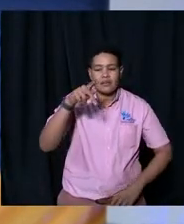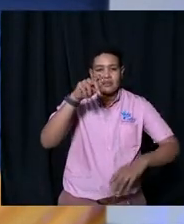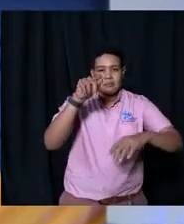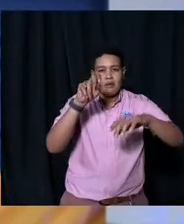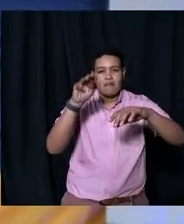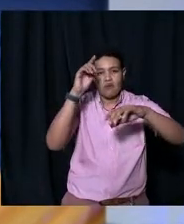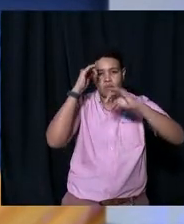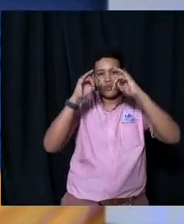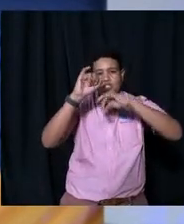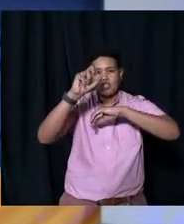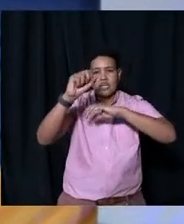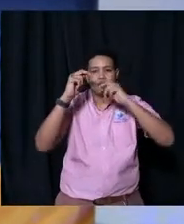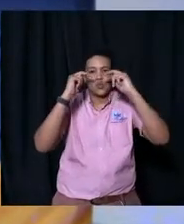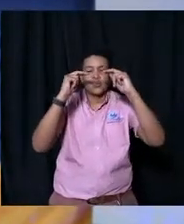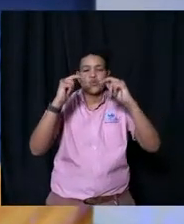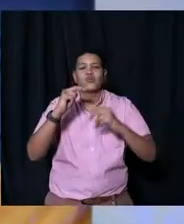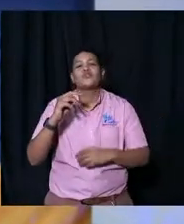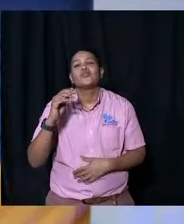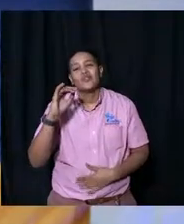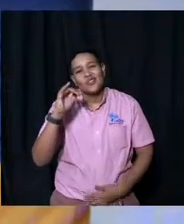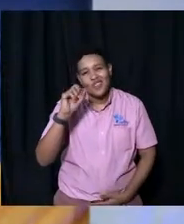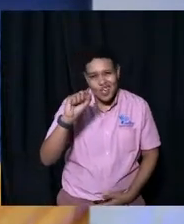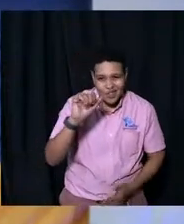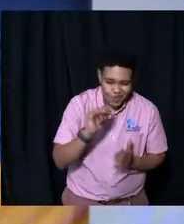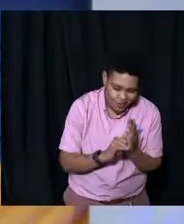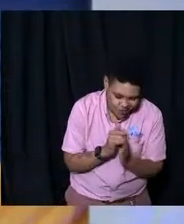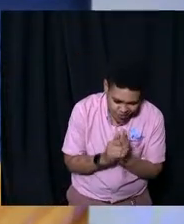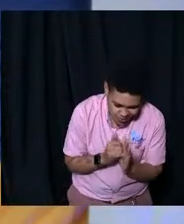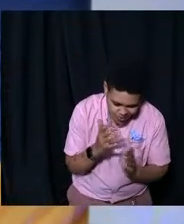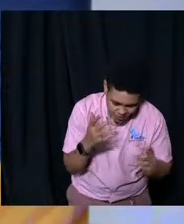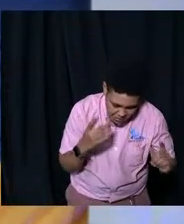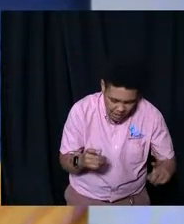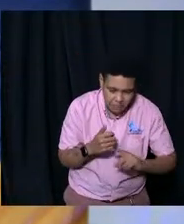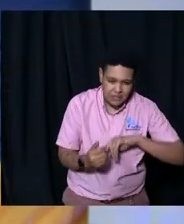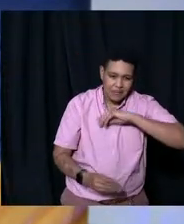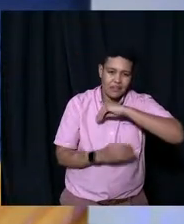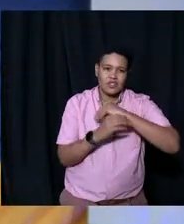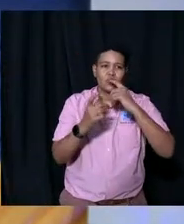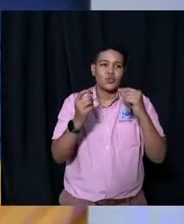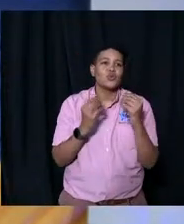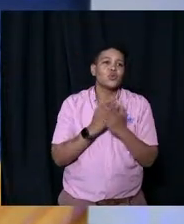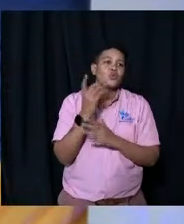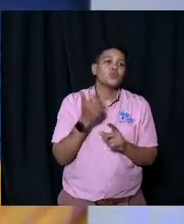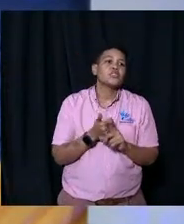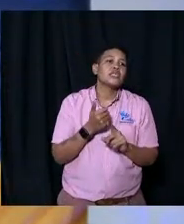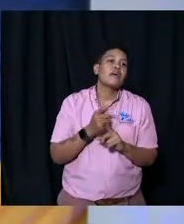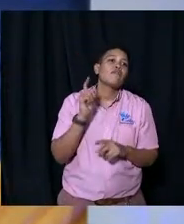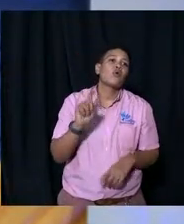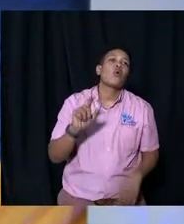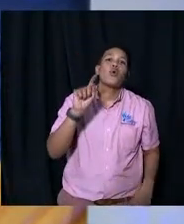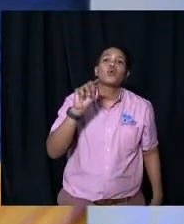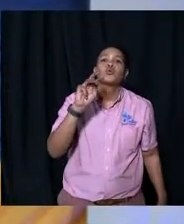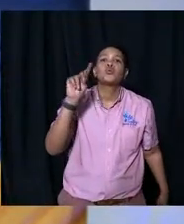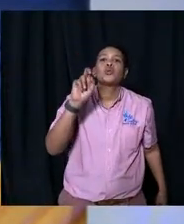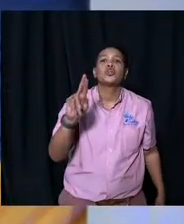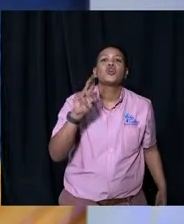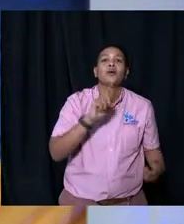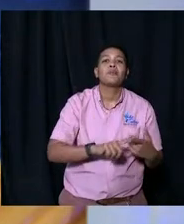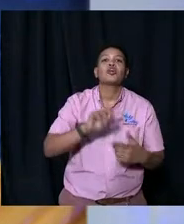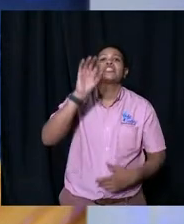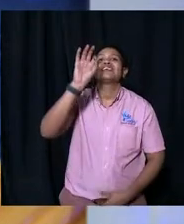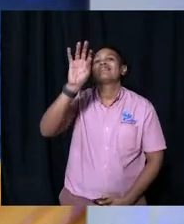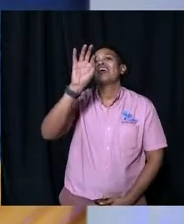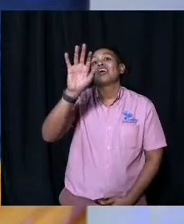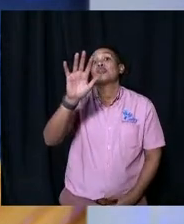JIS News, or on the JIS YouTube channel. You can also do so by going to Twitter and